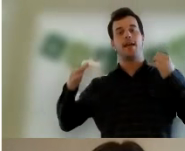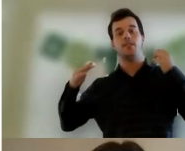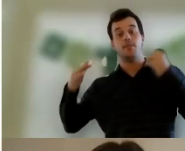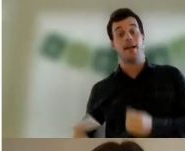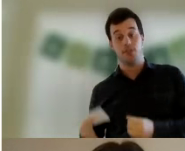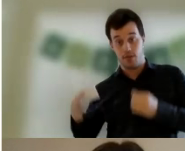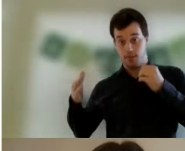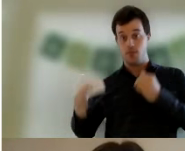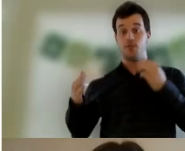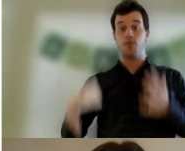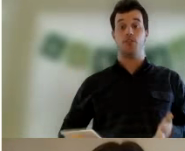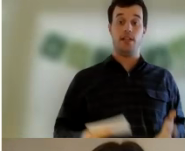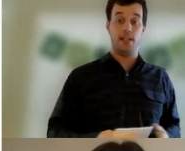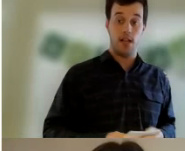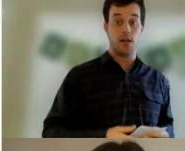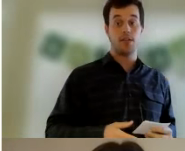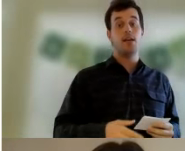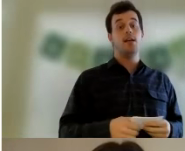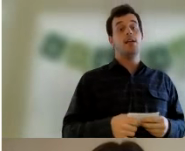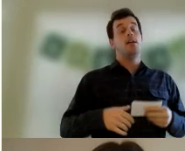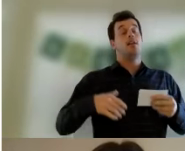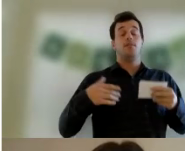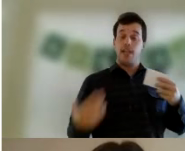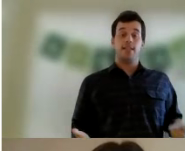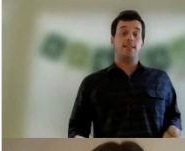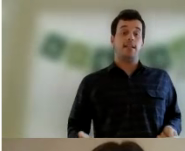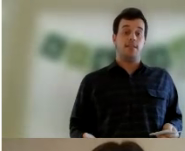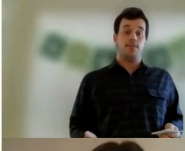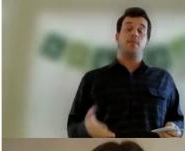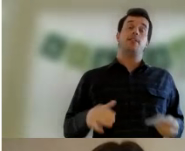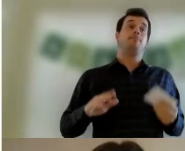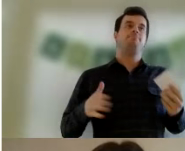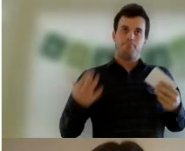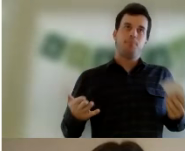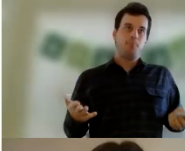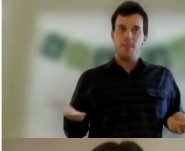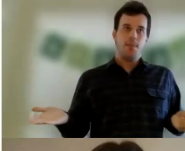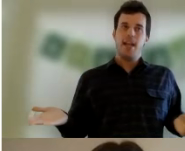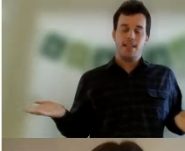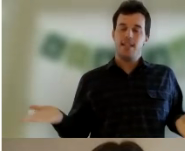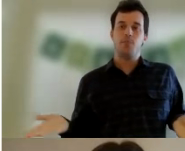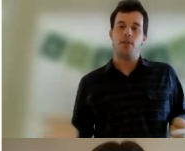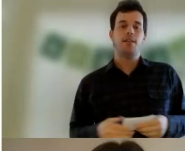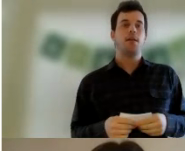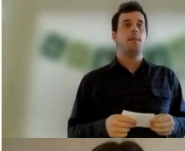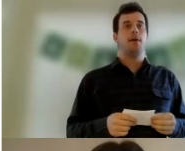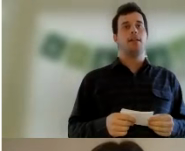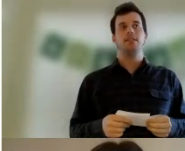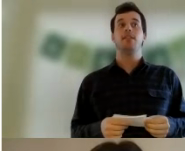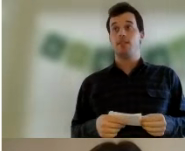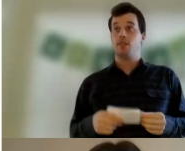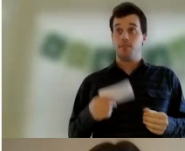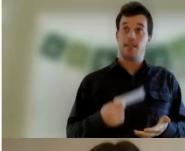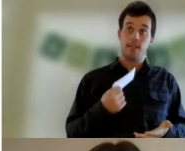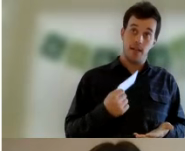could add to the package to gross $4 trillion of tax incentives. But I mean, I can see his point,